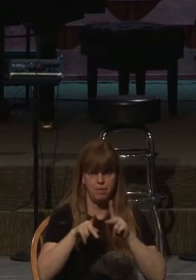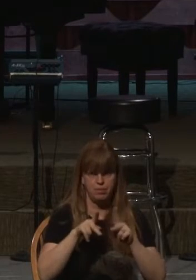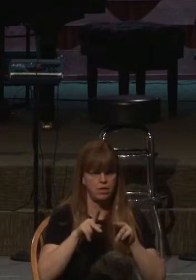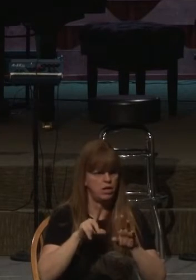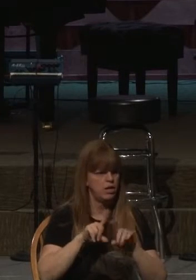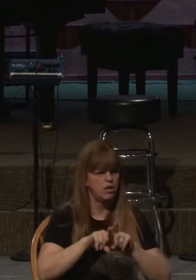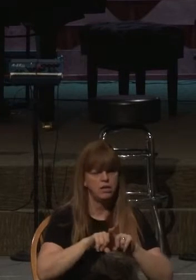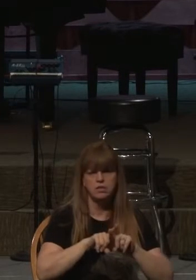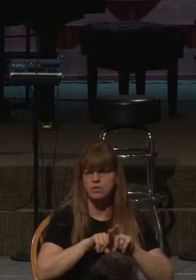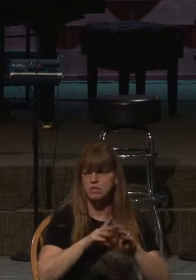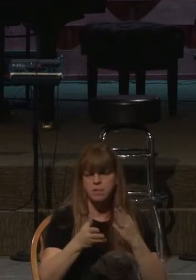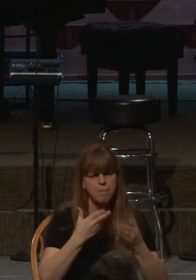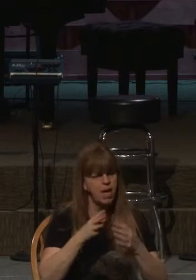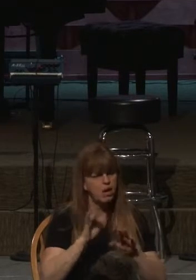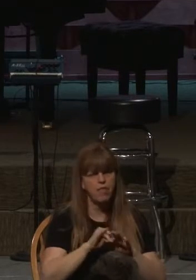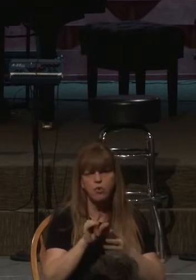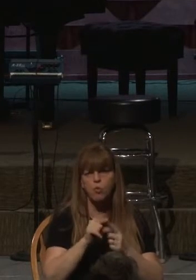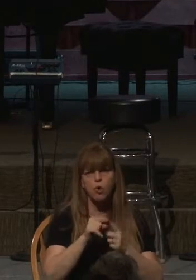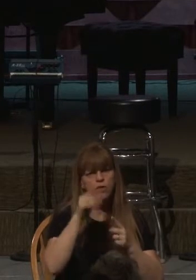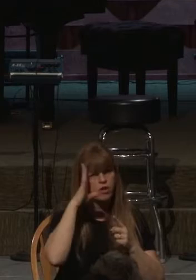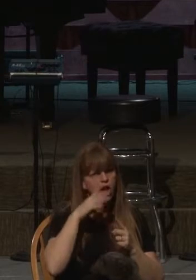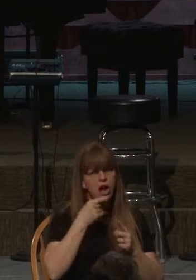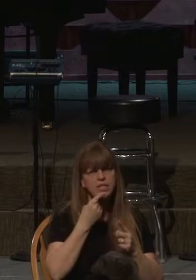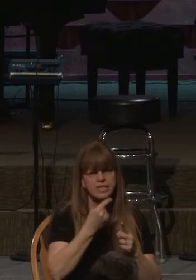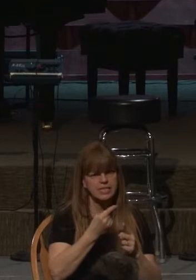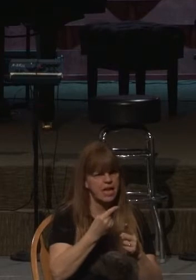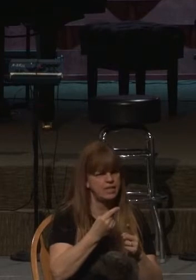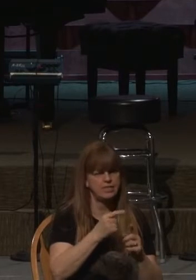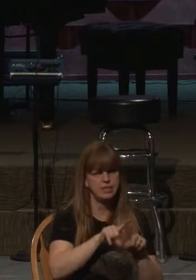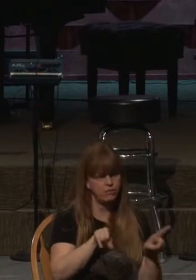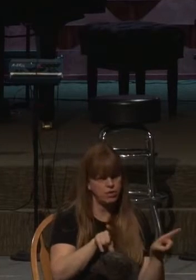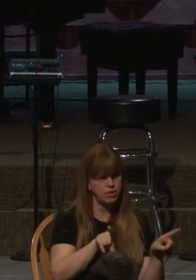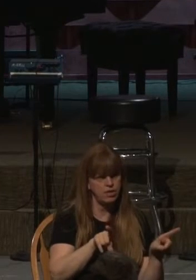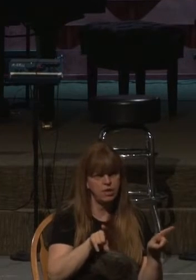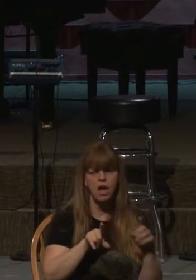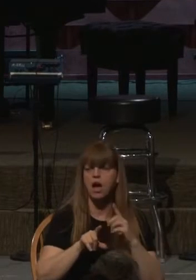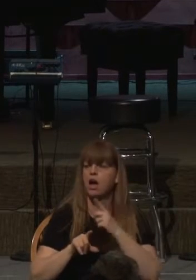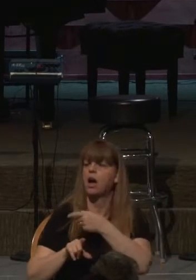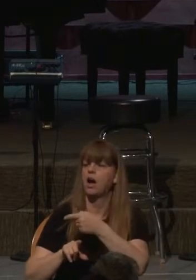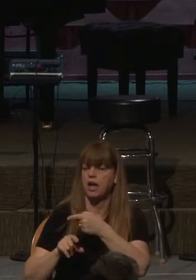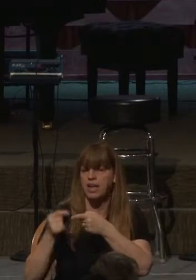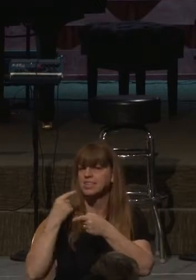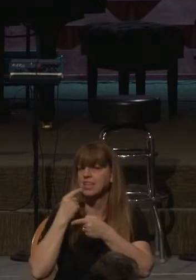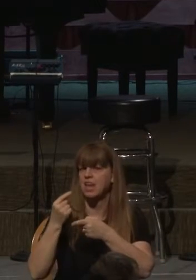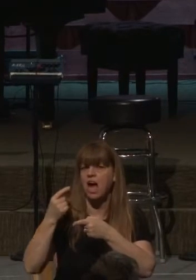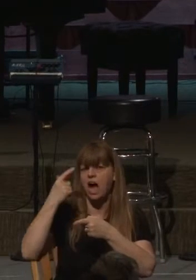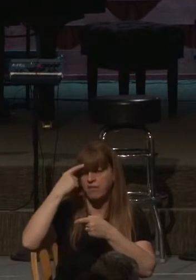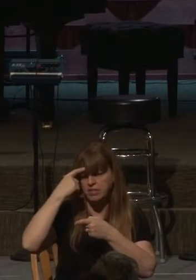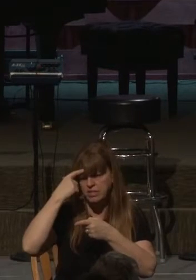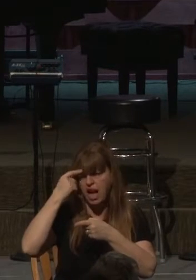God says to the contrary, that he had discovered the exact date of the second coming of Christ.